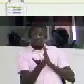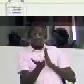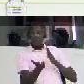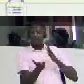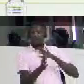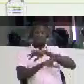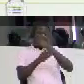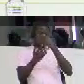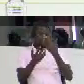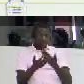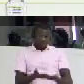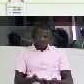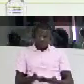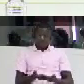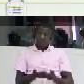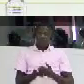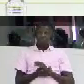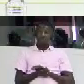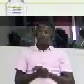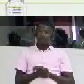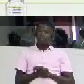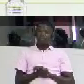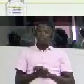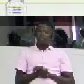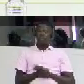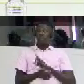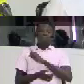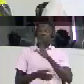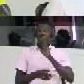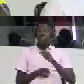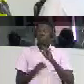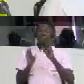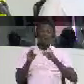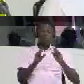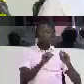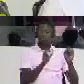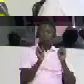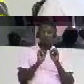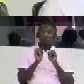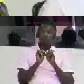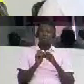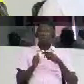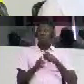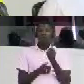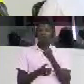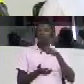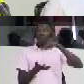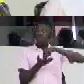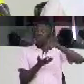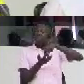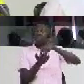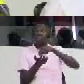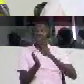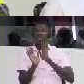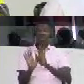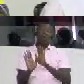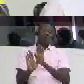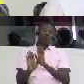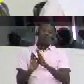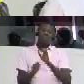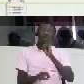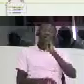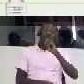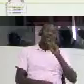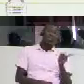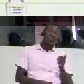arrived, following the men, and after that, defuma action again de gaay di taxaw xaar gaay ñoom ay ji ak délégué ak gaayam yi